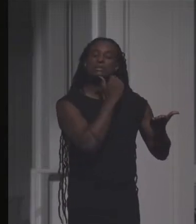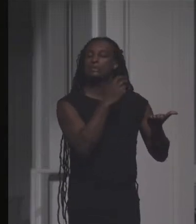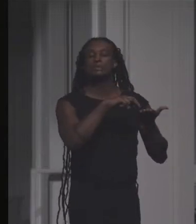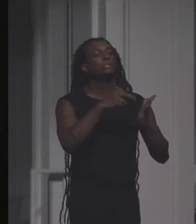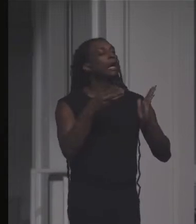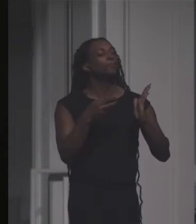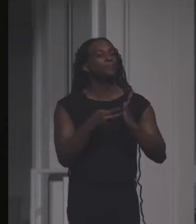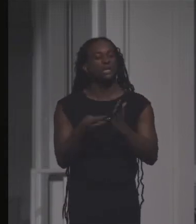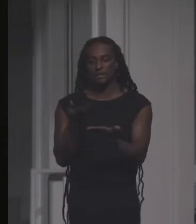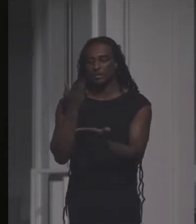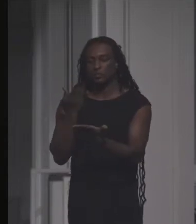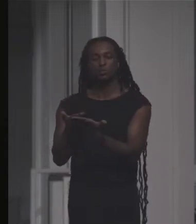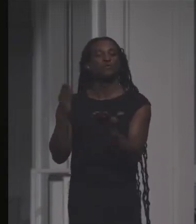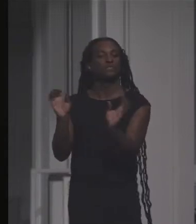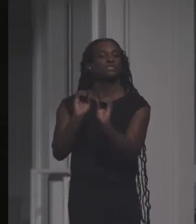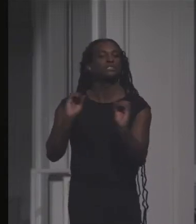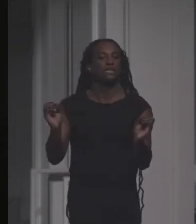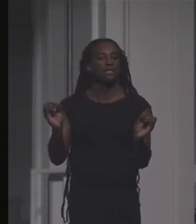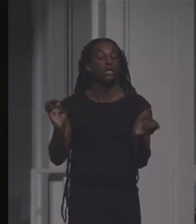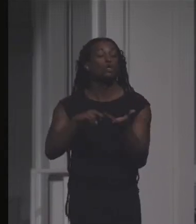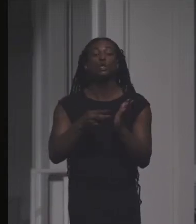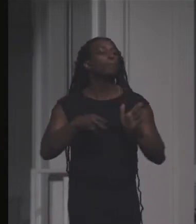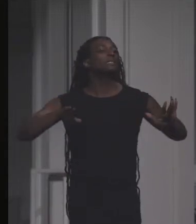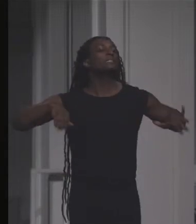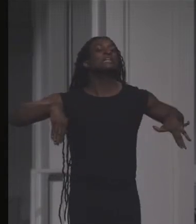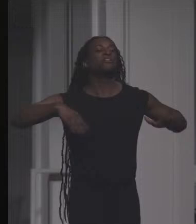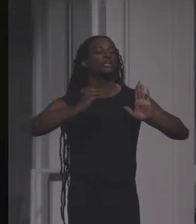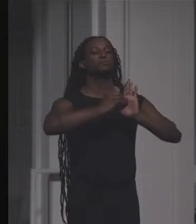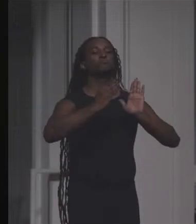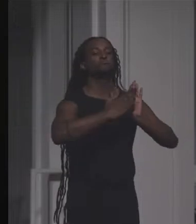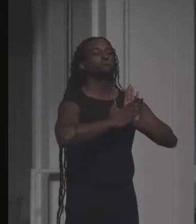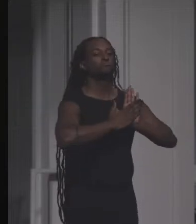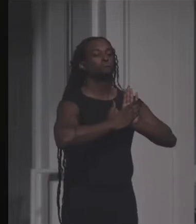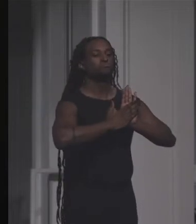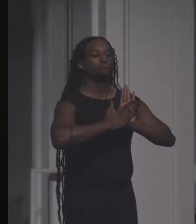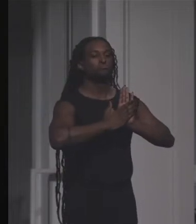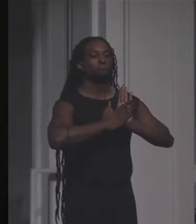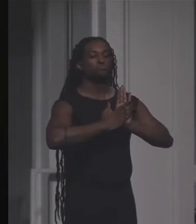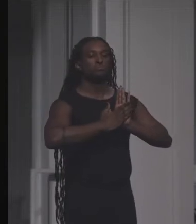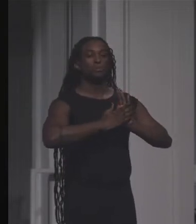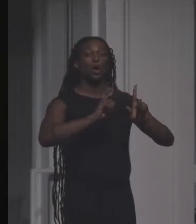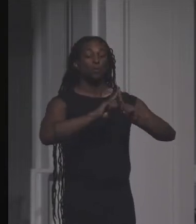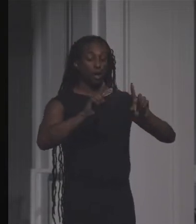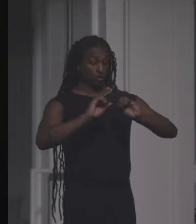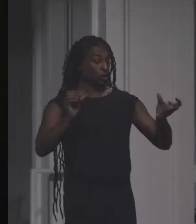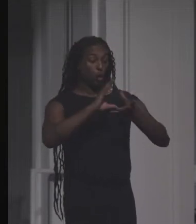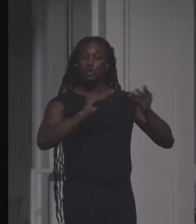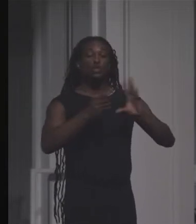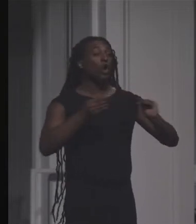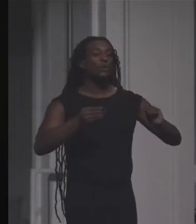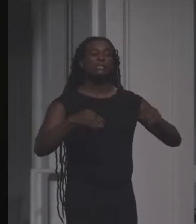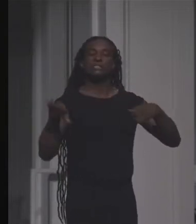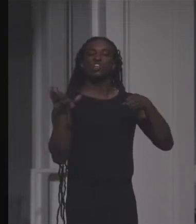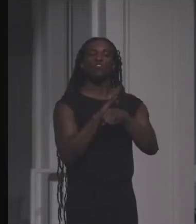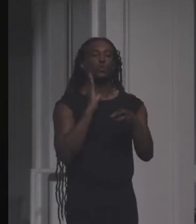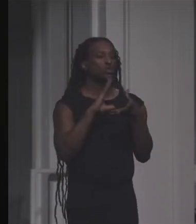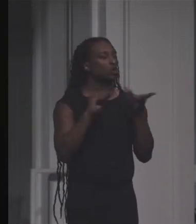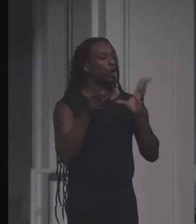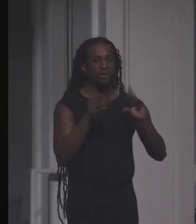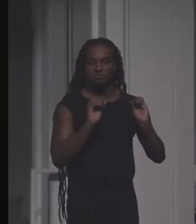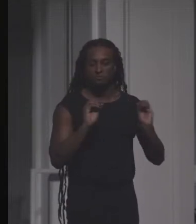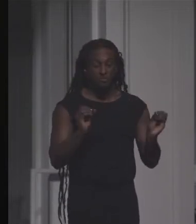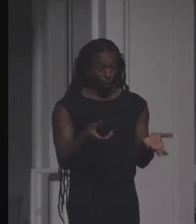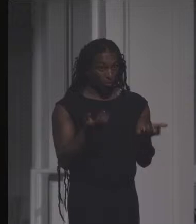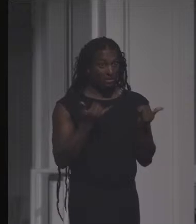of absence. It just means it's not written down, that no story tells the whole story. So now when